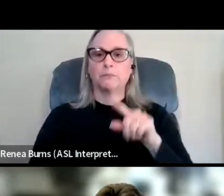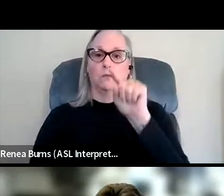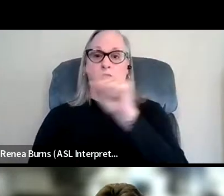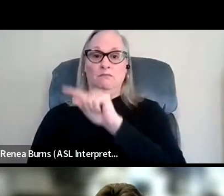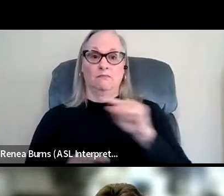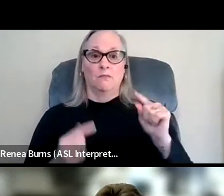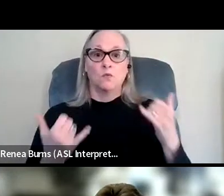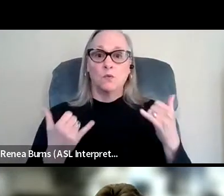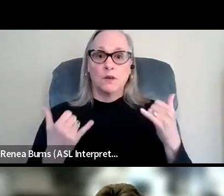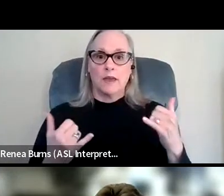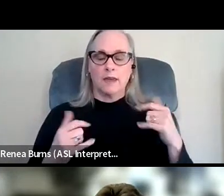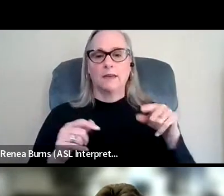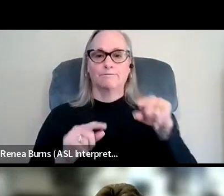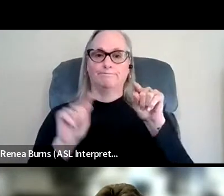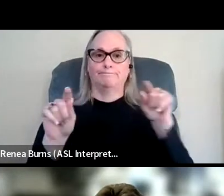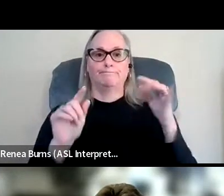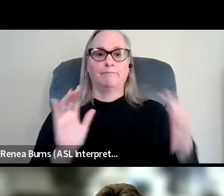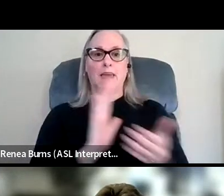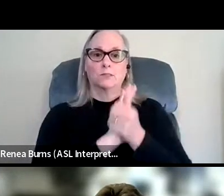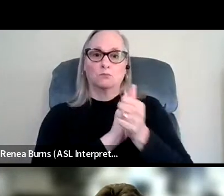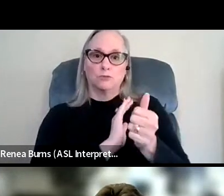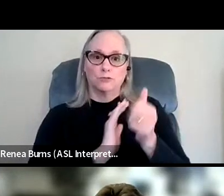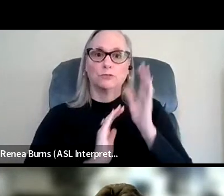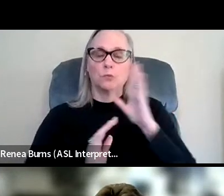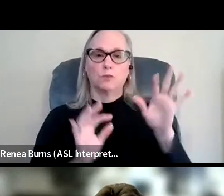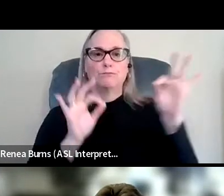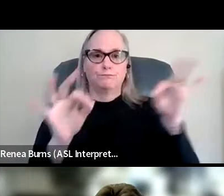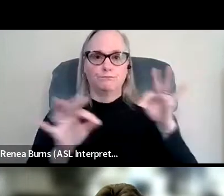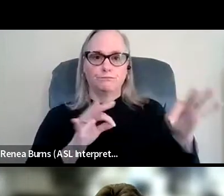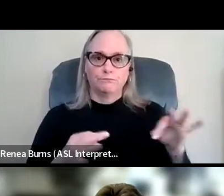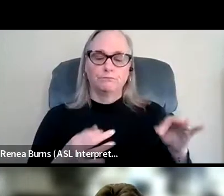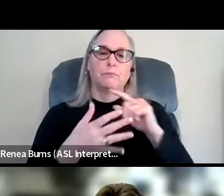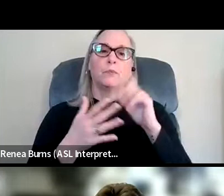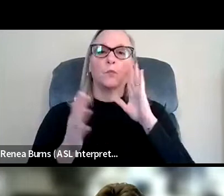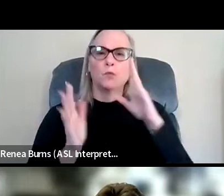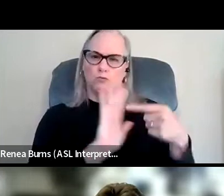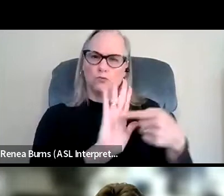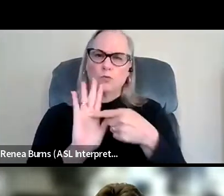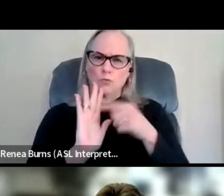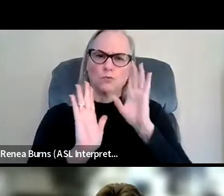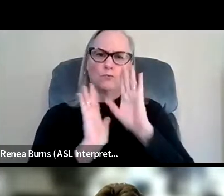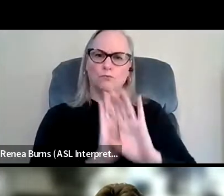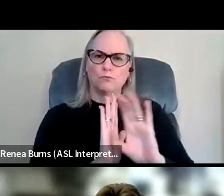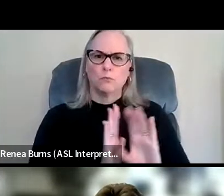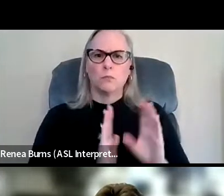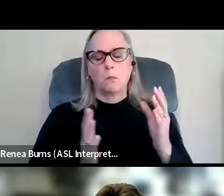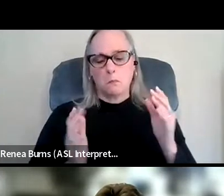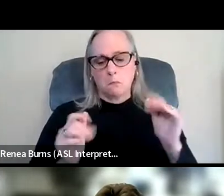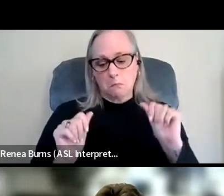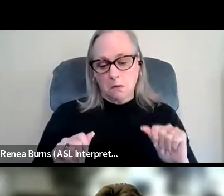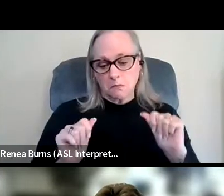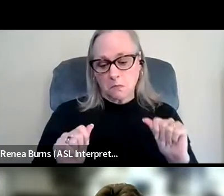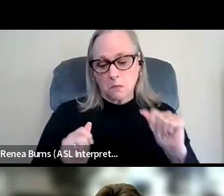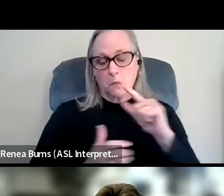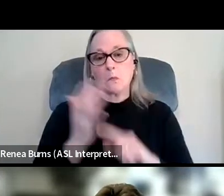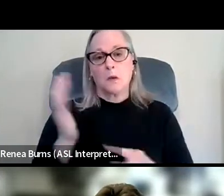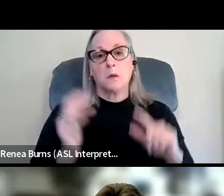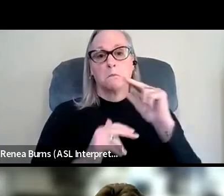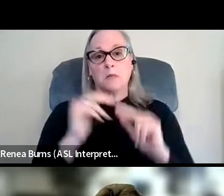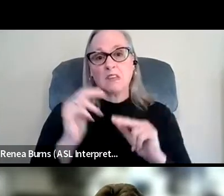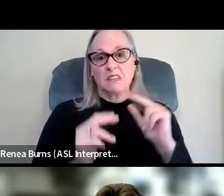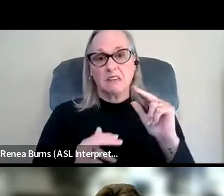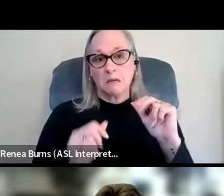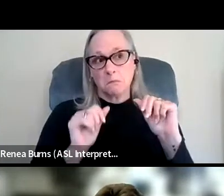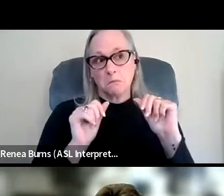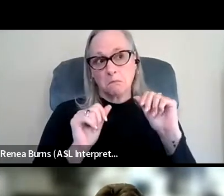through some renderings of what the building may, can, and in some cases will look